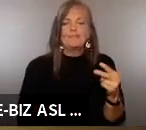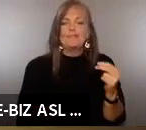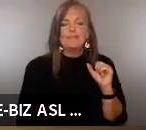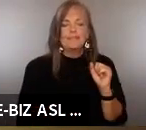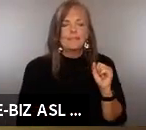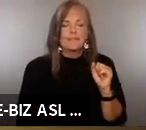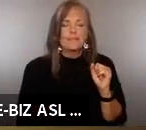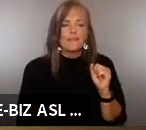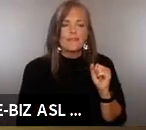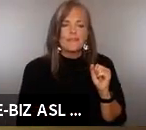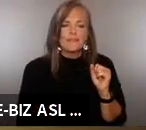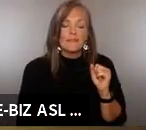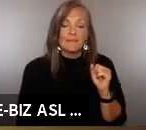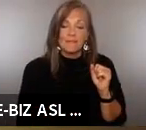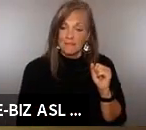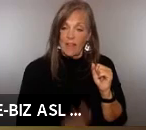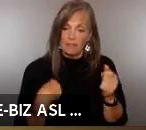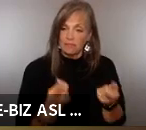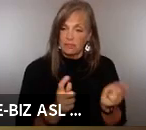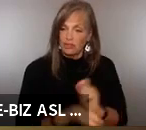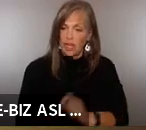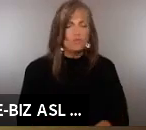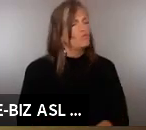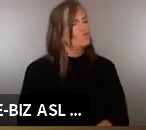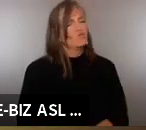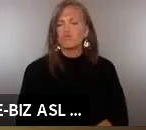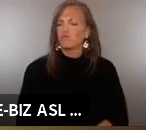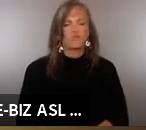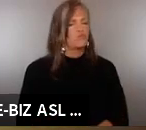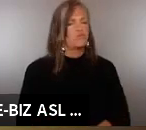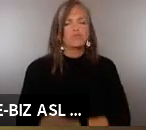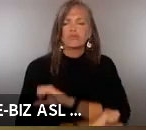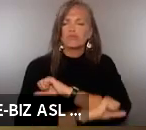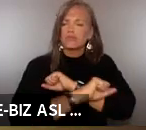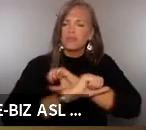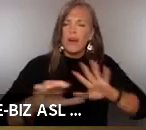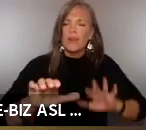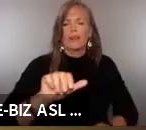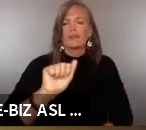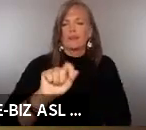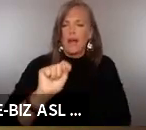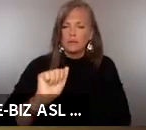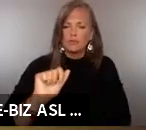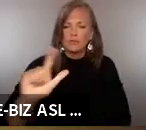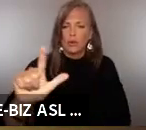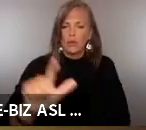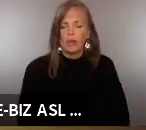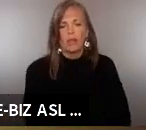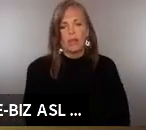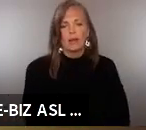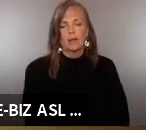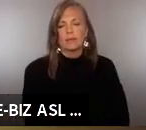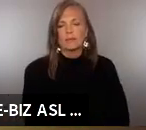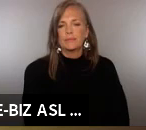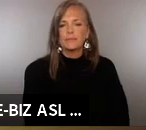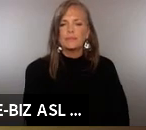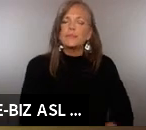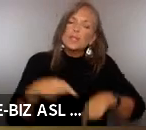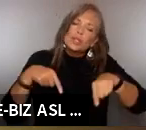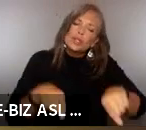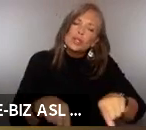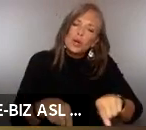you know, that hasn't changed at all. You know, I'm still writing during the pandemic,